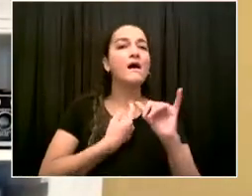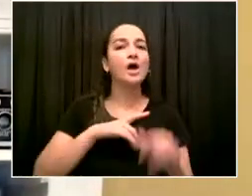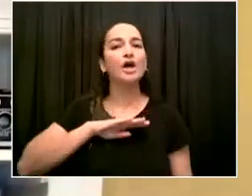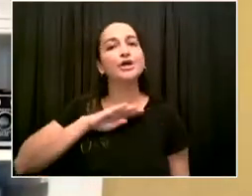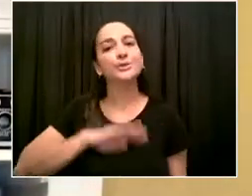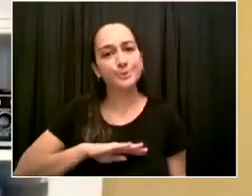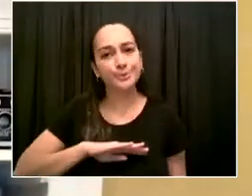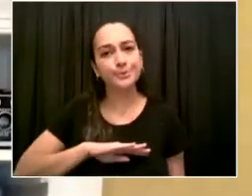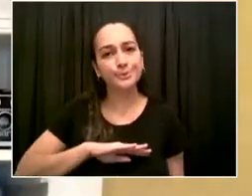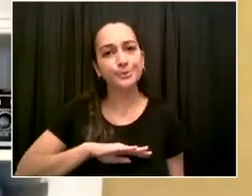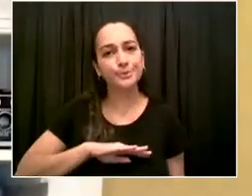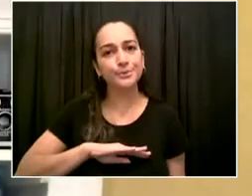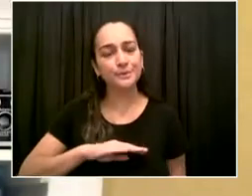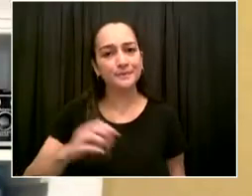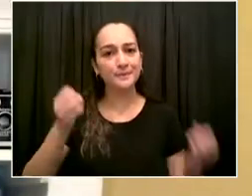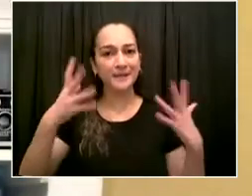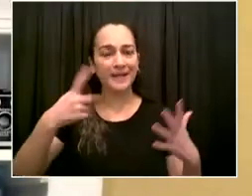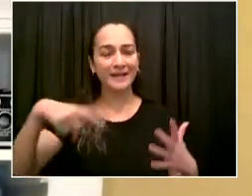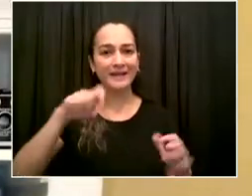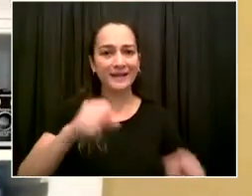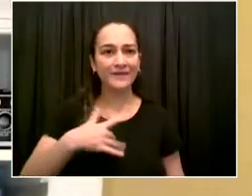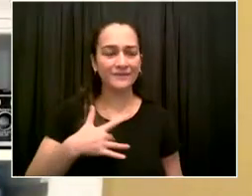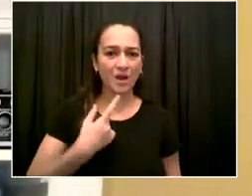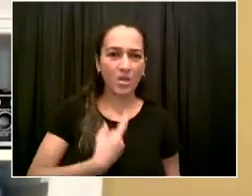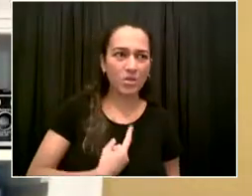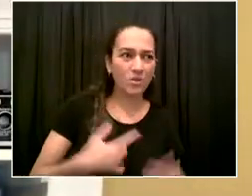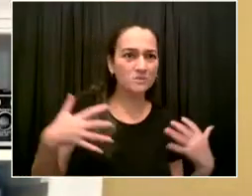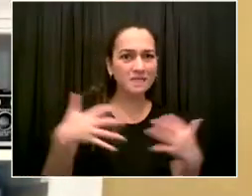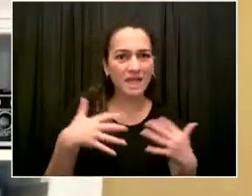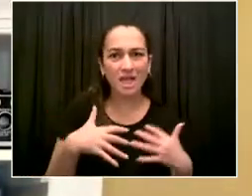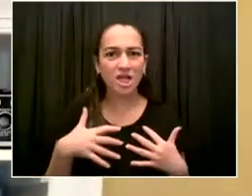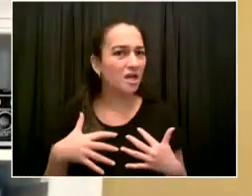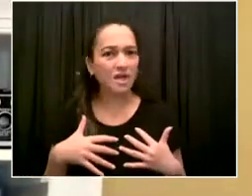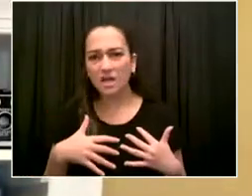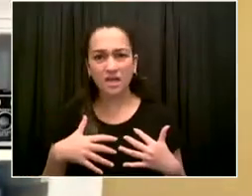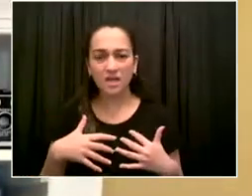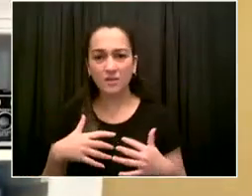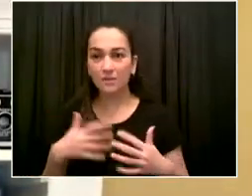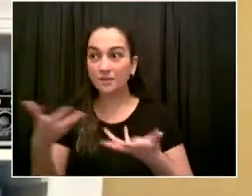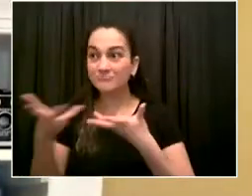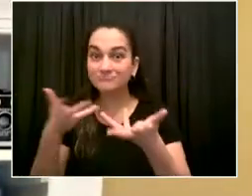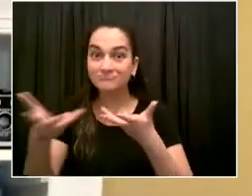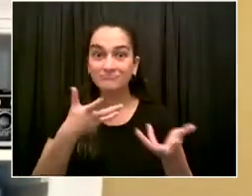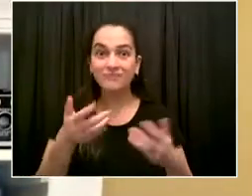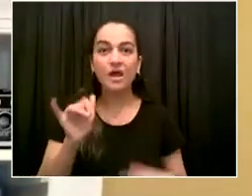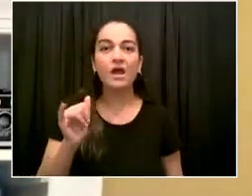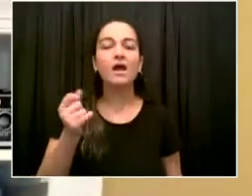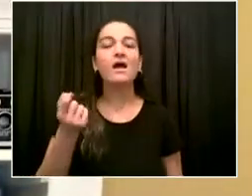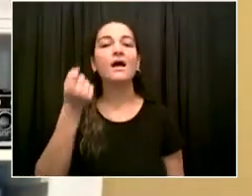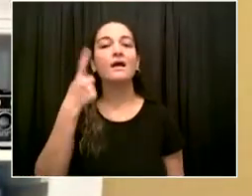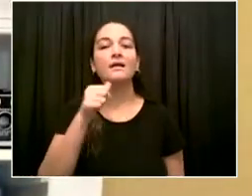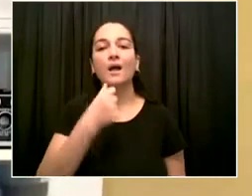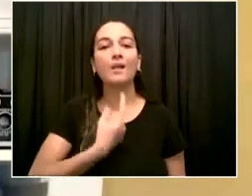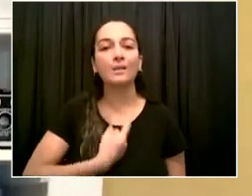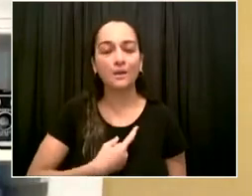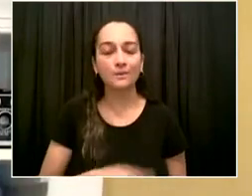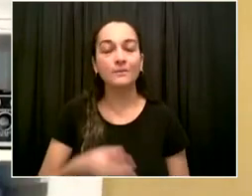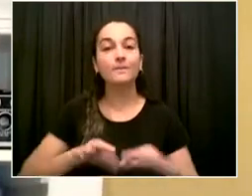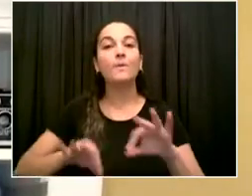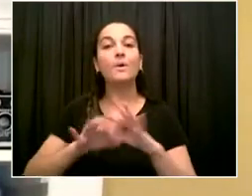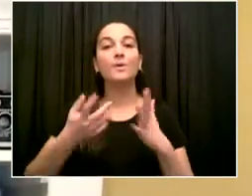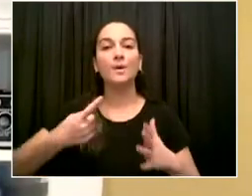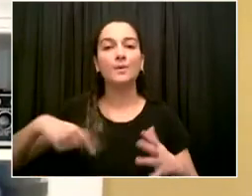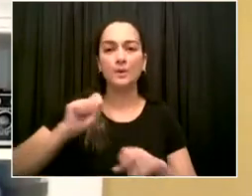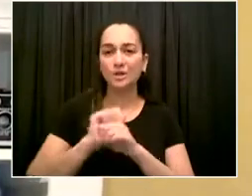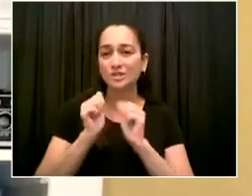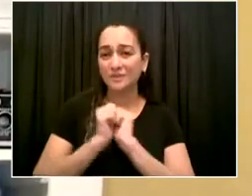with you and to be a part of this conversation. And I would just say that we are looking forward to seeing how you do it, how we